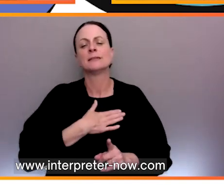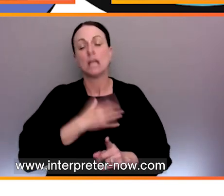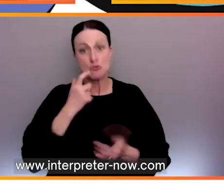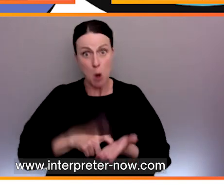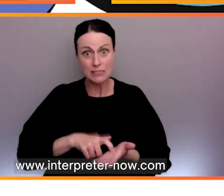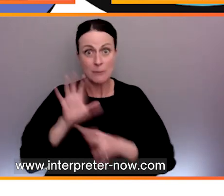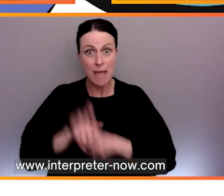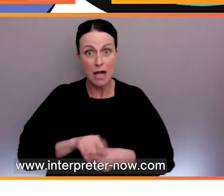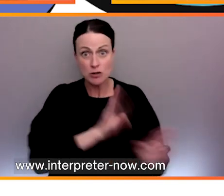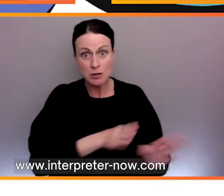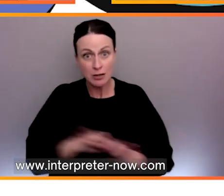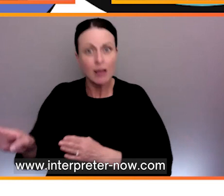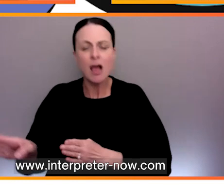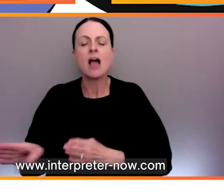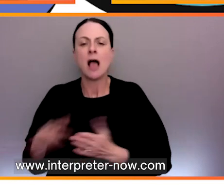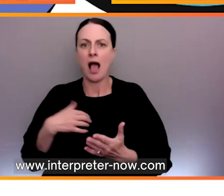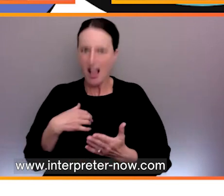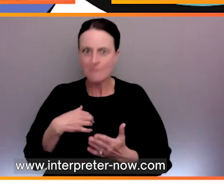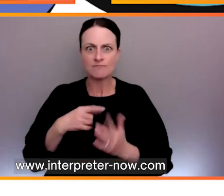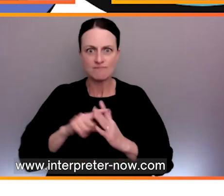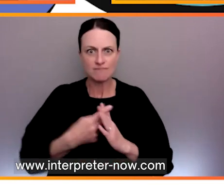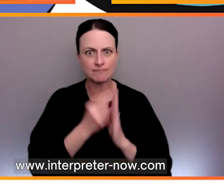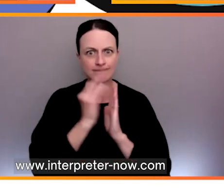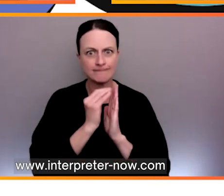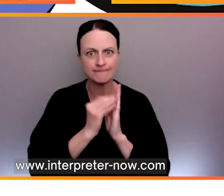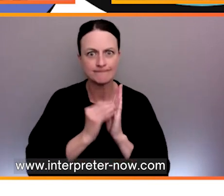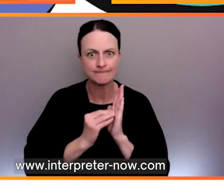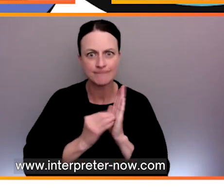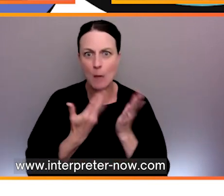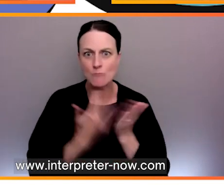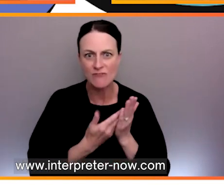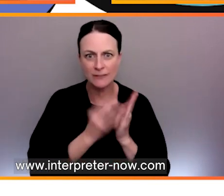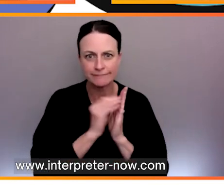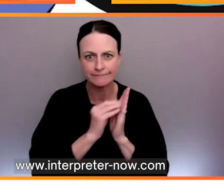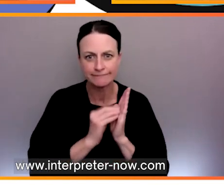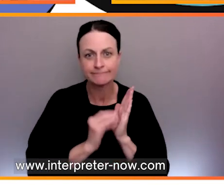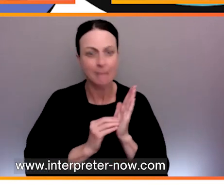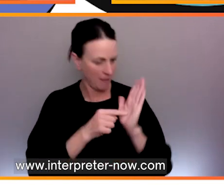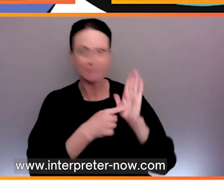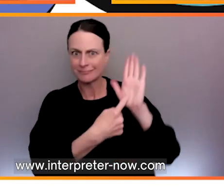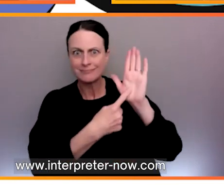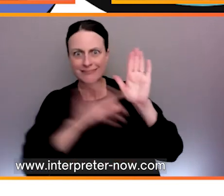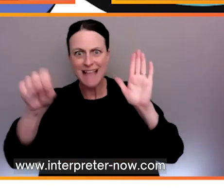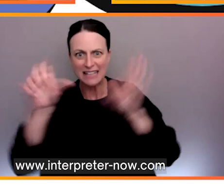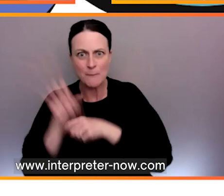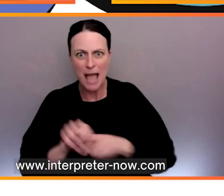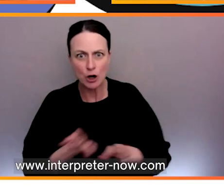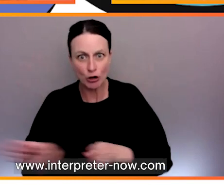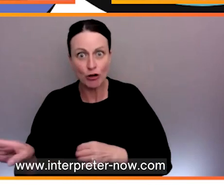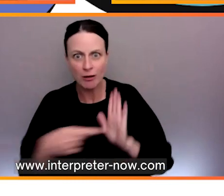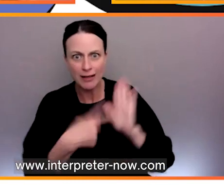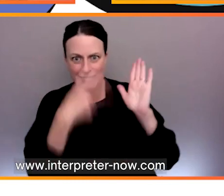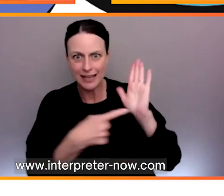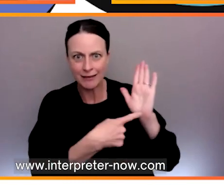and I think that is and when I talk about it, so many people, mostly women, come up to me after I do a